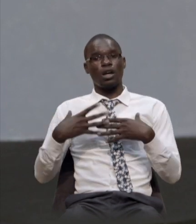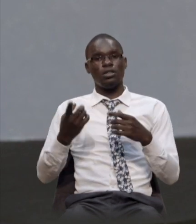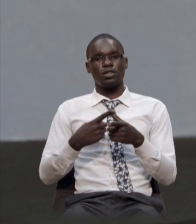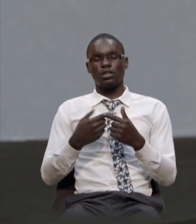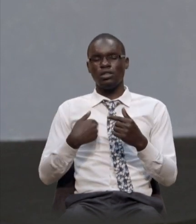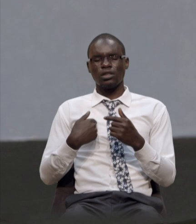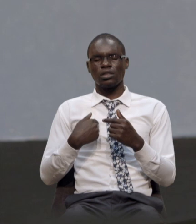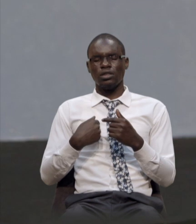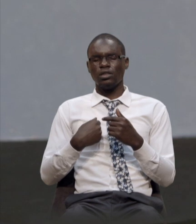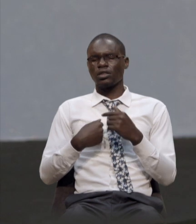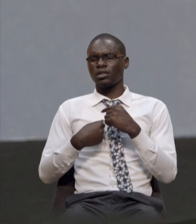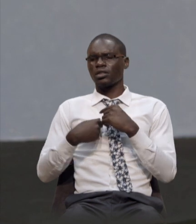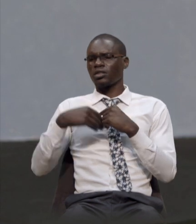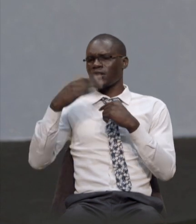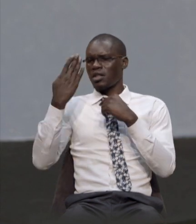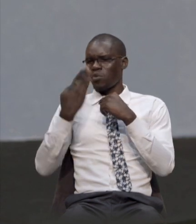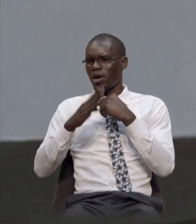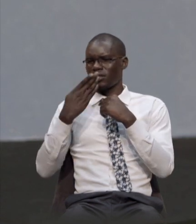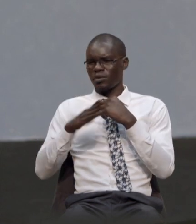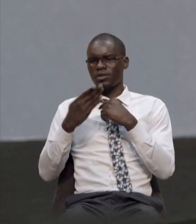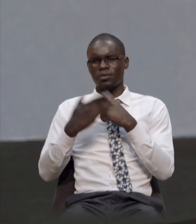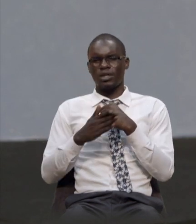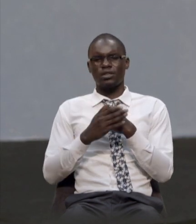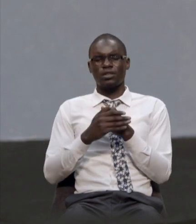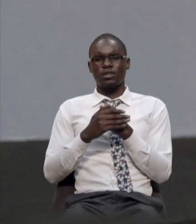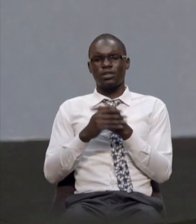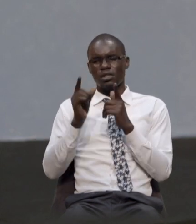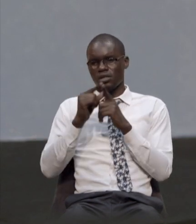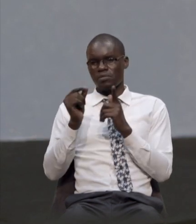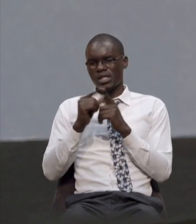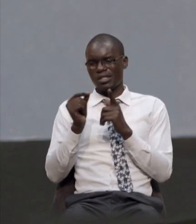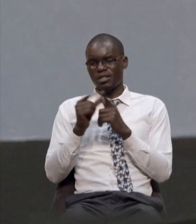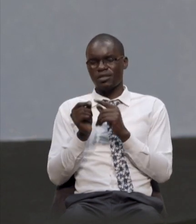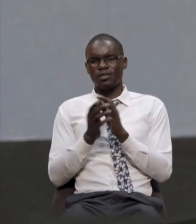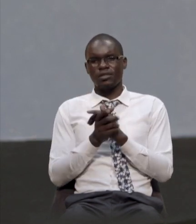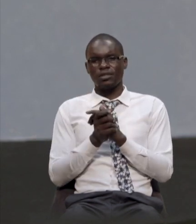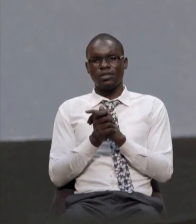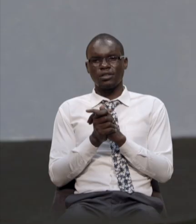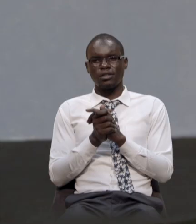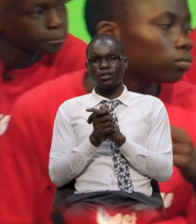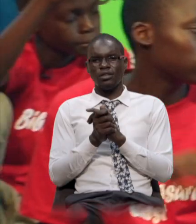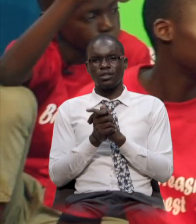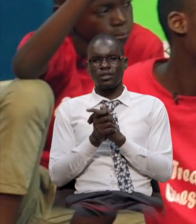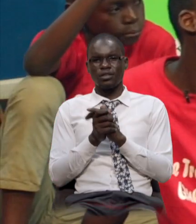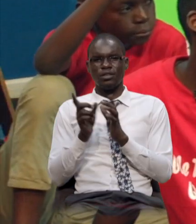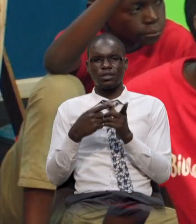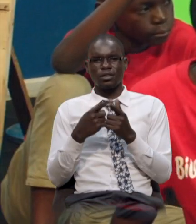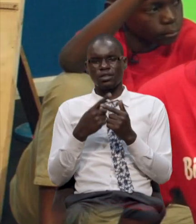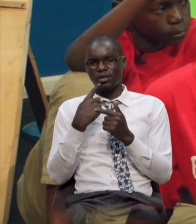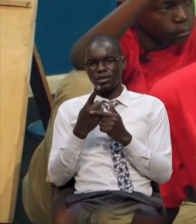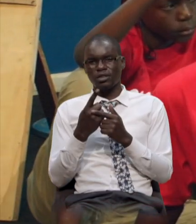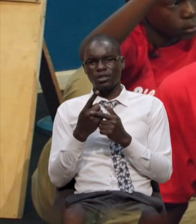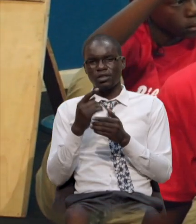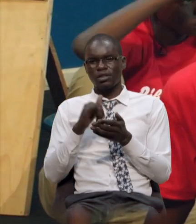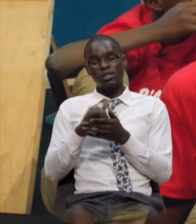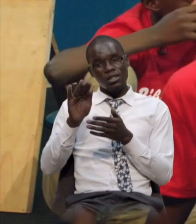message that followed. Can you guess the message? What was the message? Yes, Bethwen? The message was that